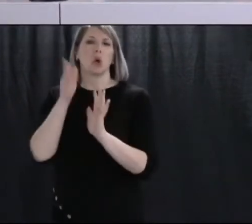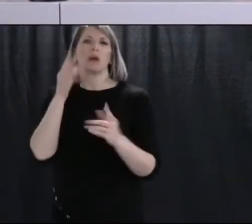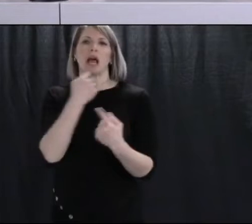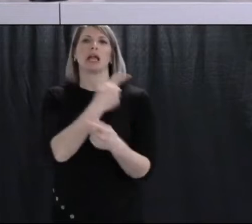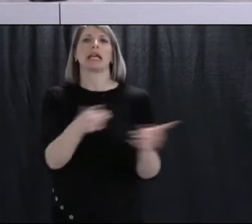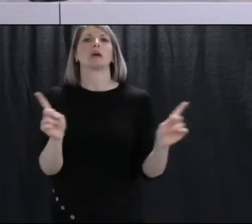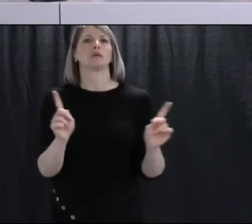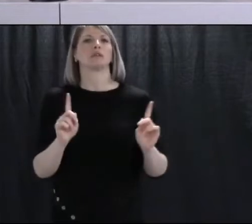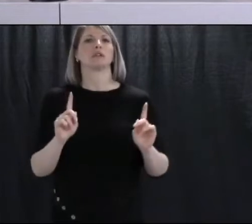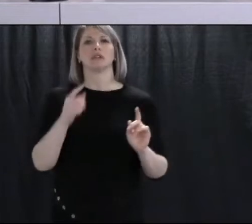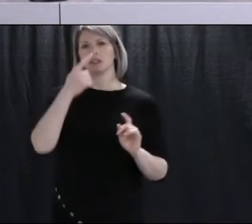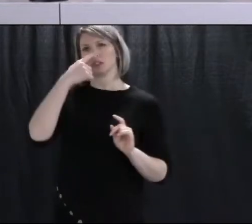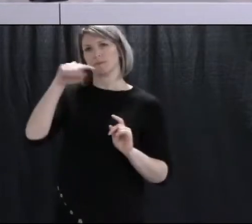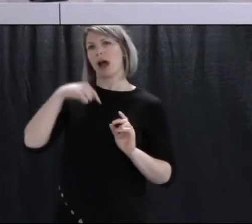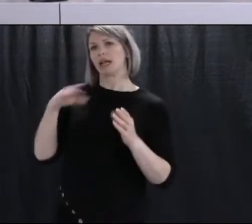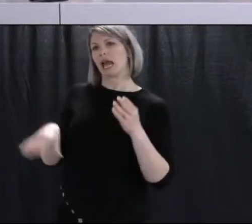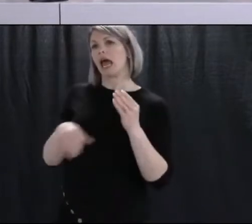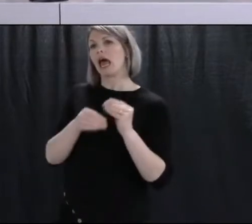sense,